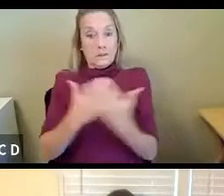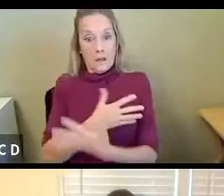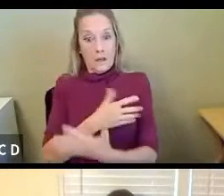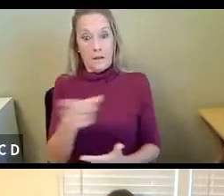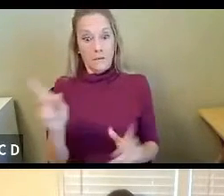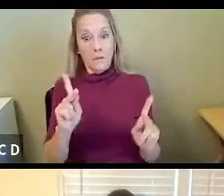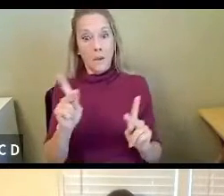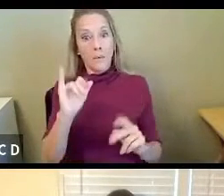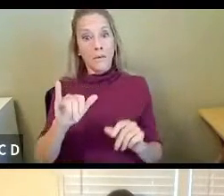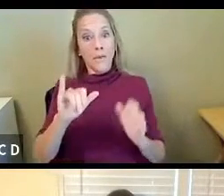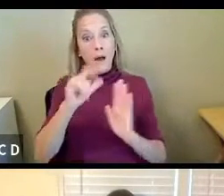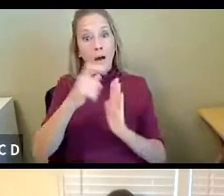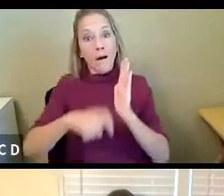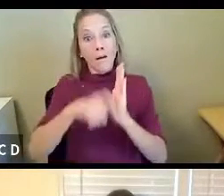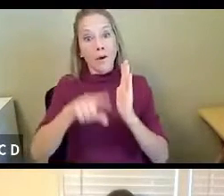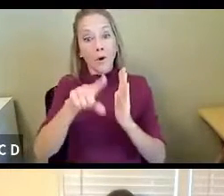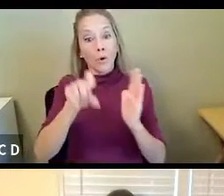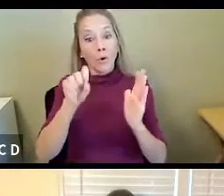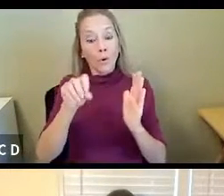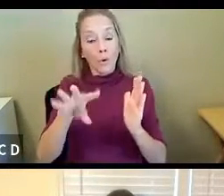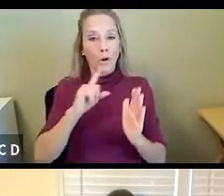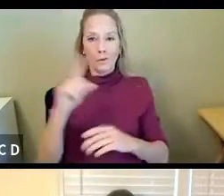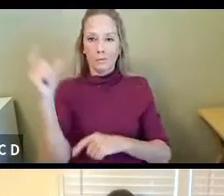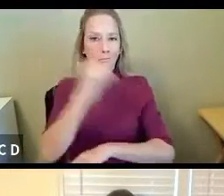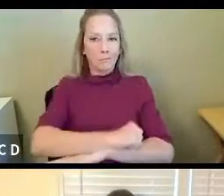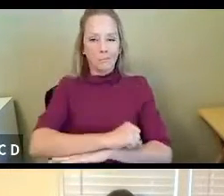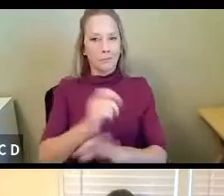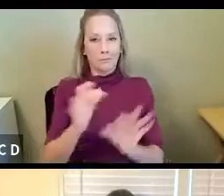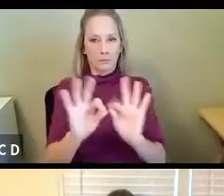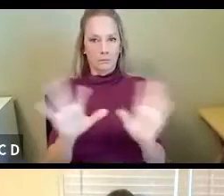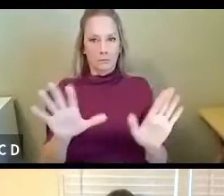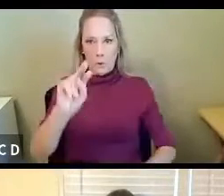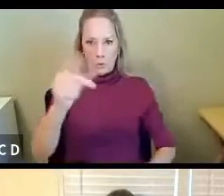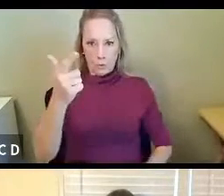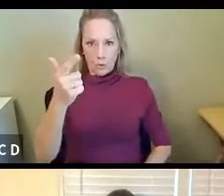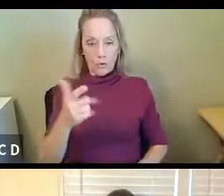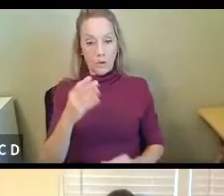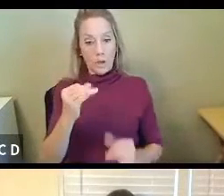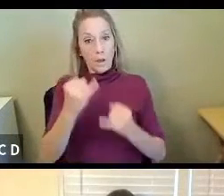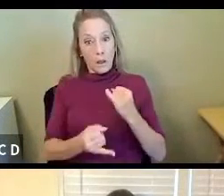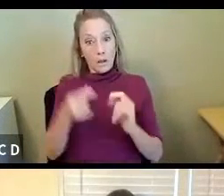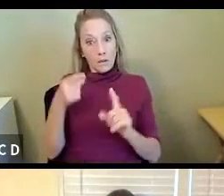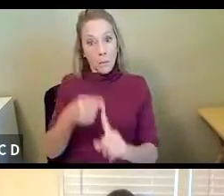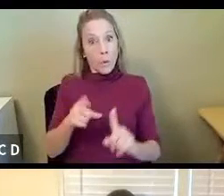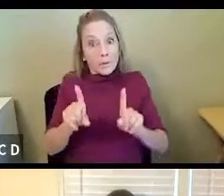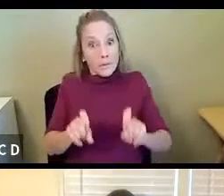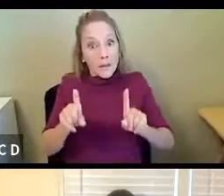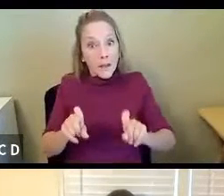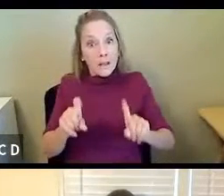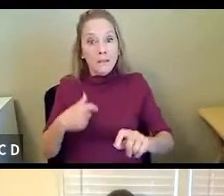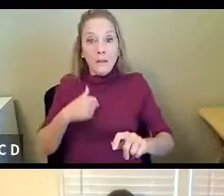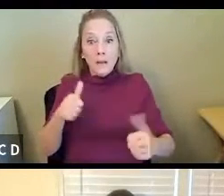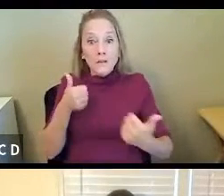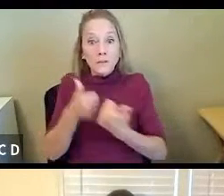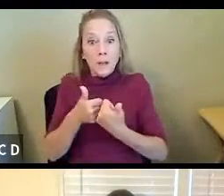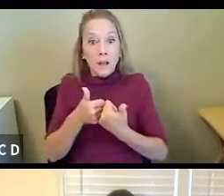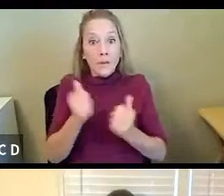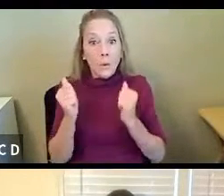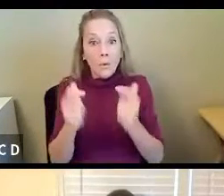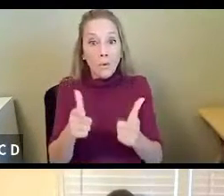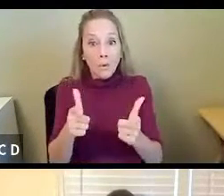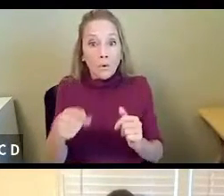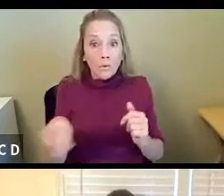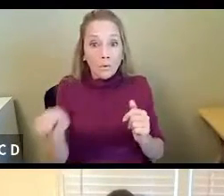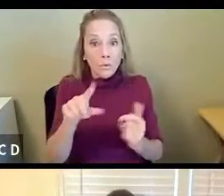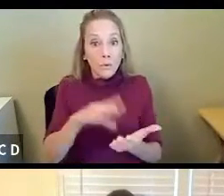debunked article. Lastly, I will close with the most important point, which is testing. I would challenge each and every one of you